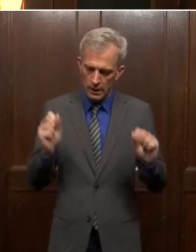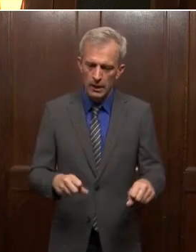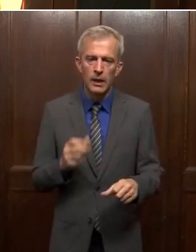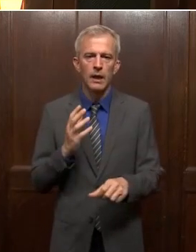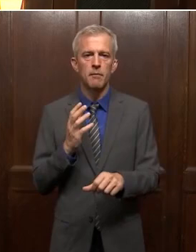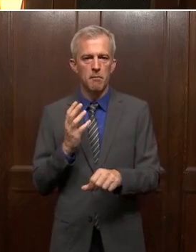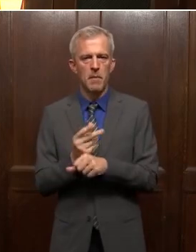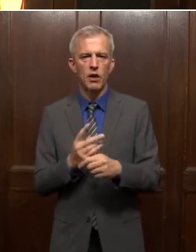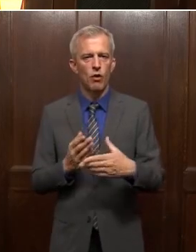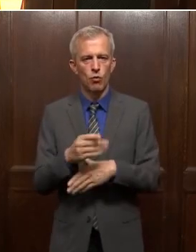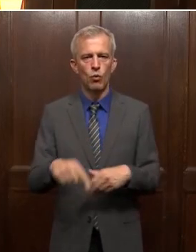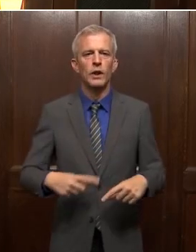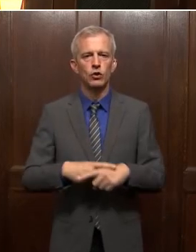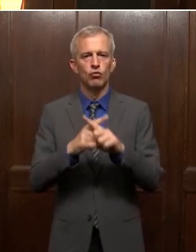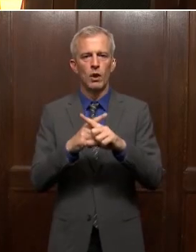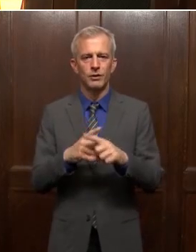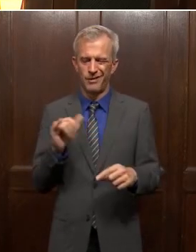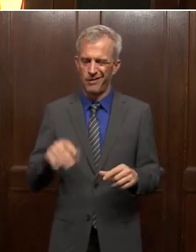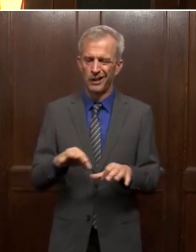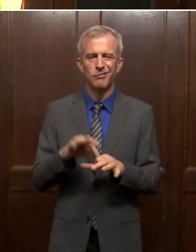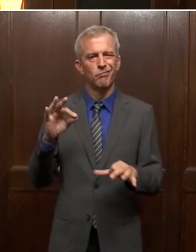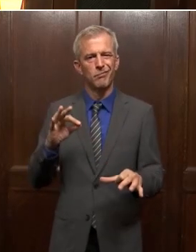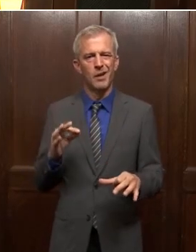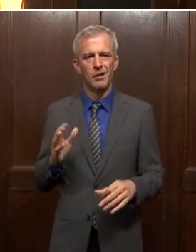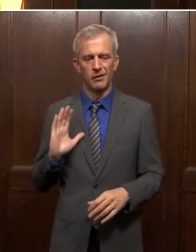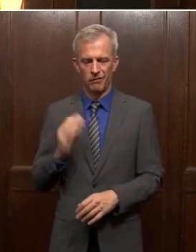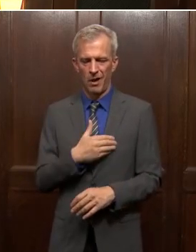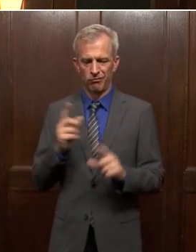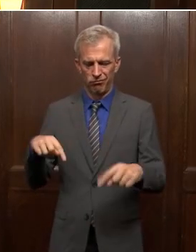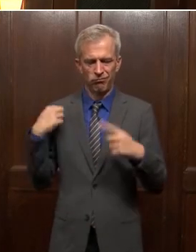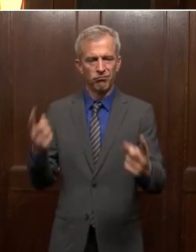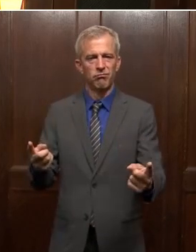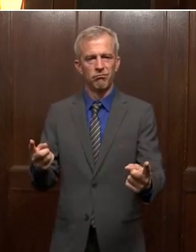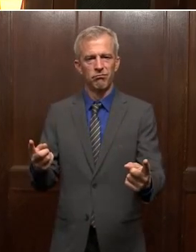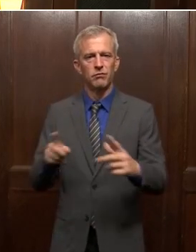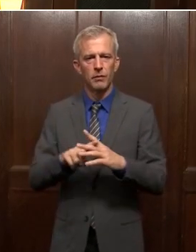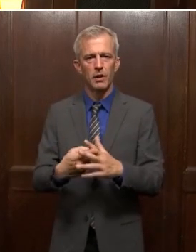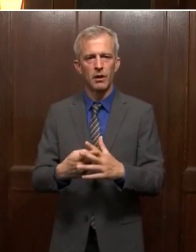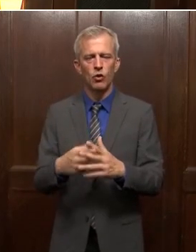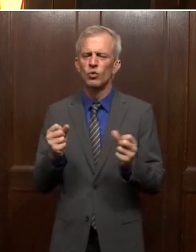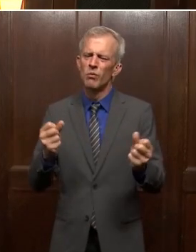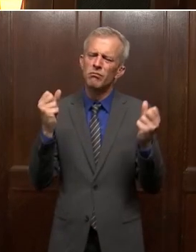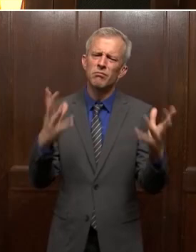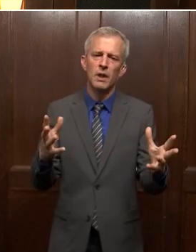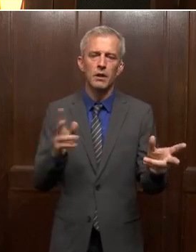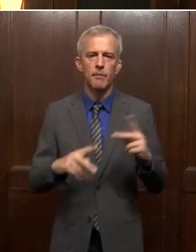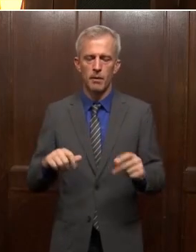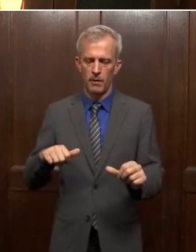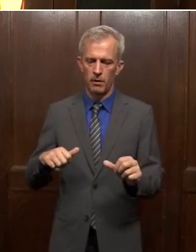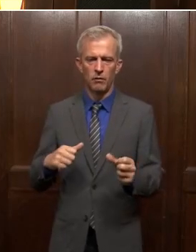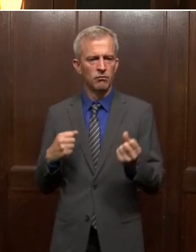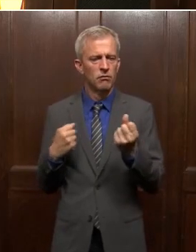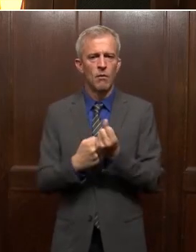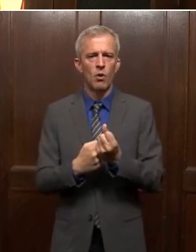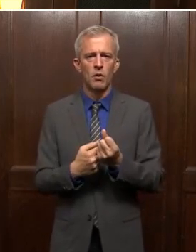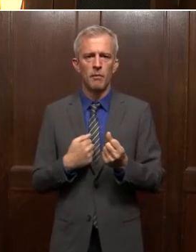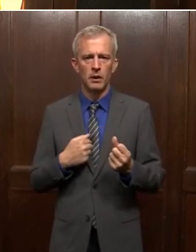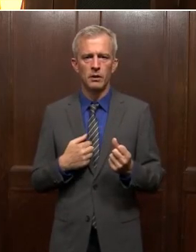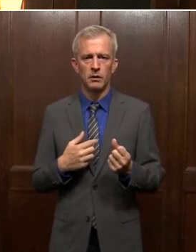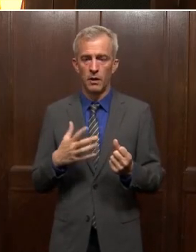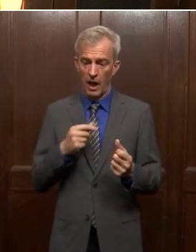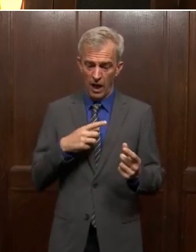crisis. That's the spirit that we have engaged since the beginning of this. And there's so many people behind me and aside me and in front